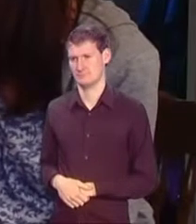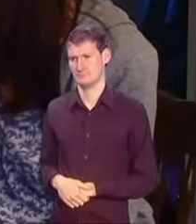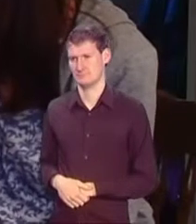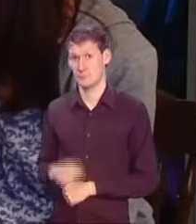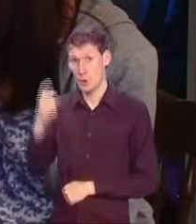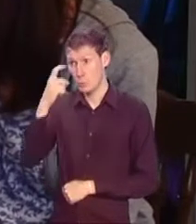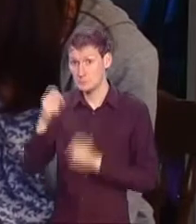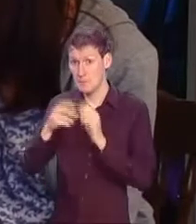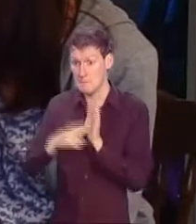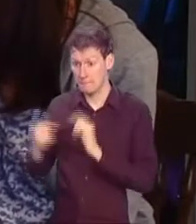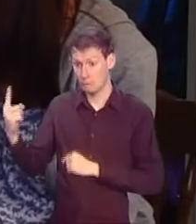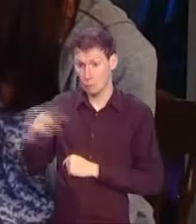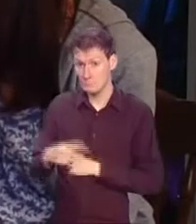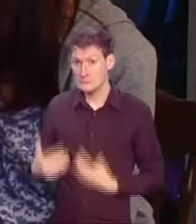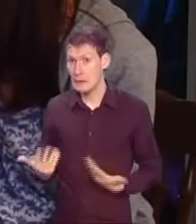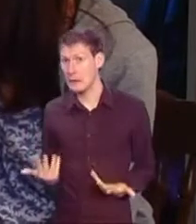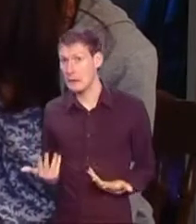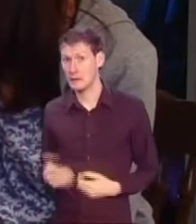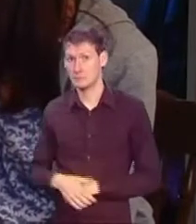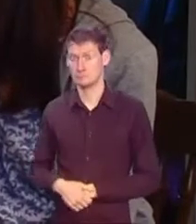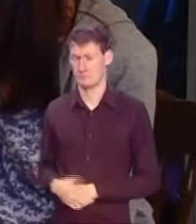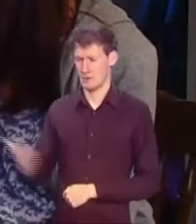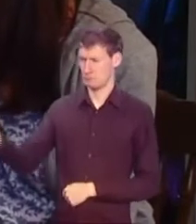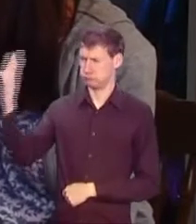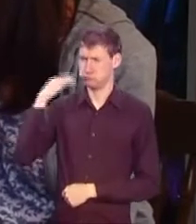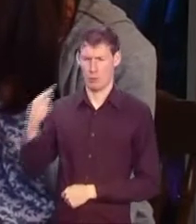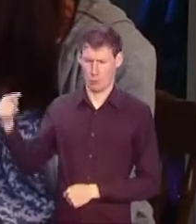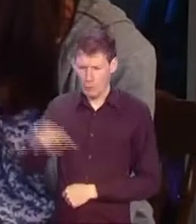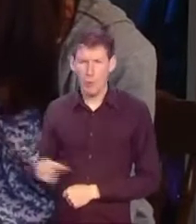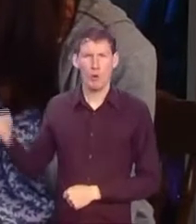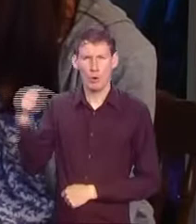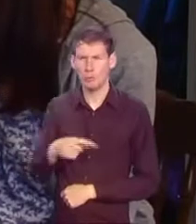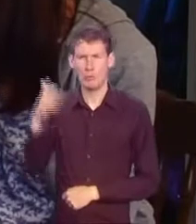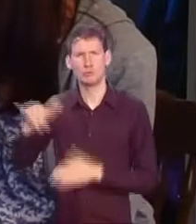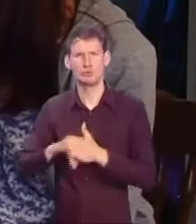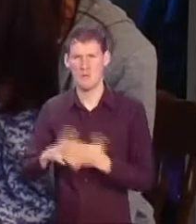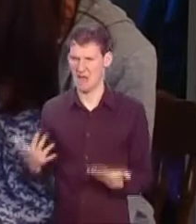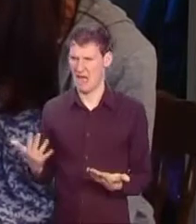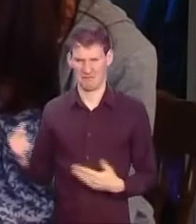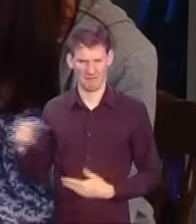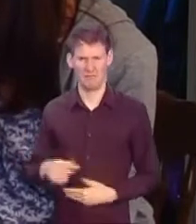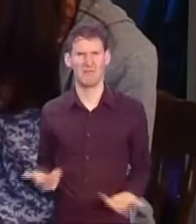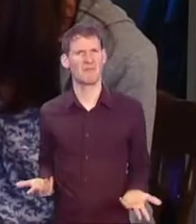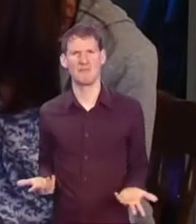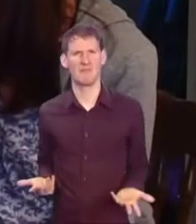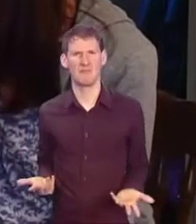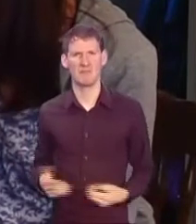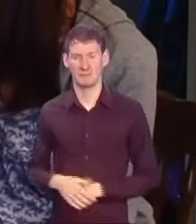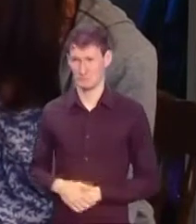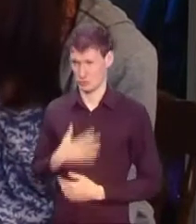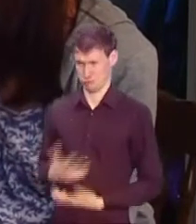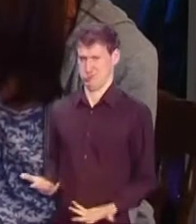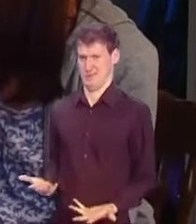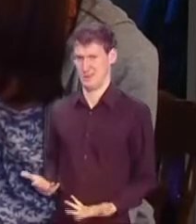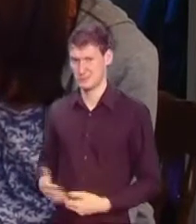I wonder if our Beverly calls today. She used to call in on her way to the shops. She doesn't bother now. Well, can you blame